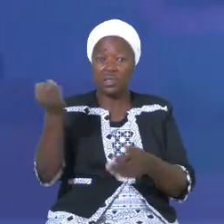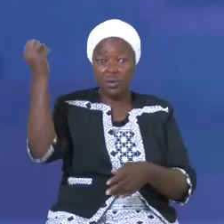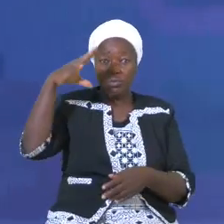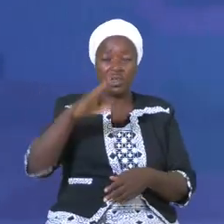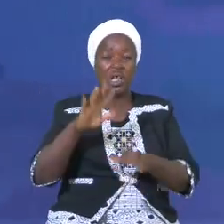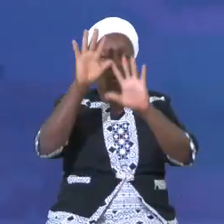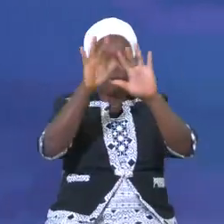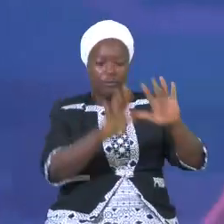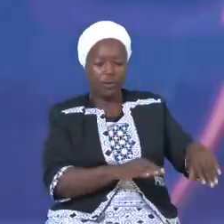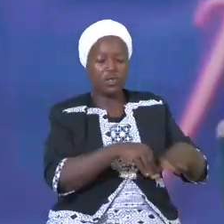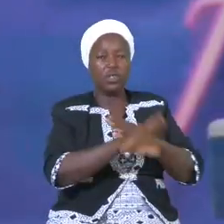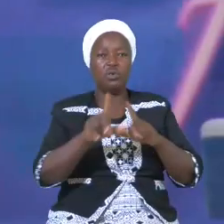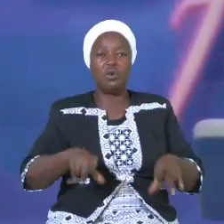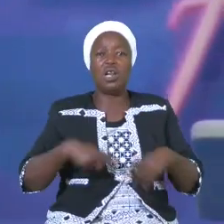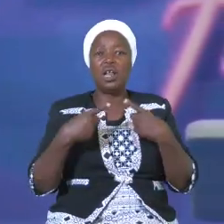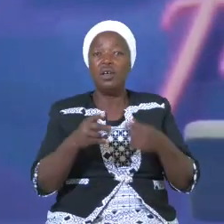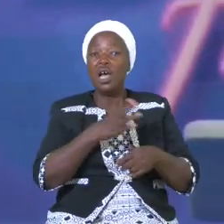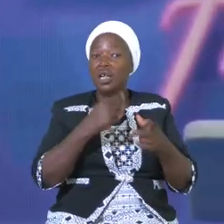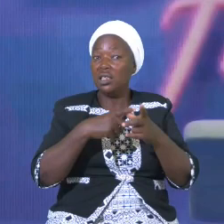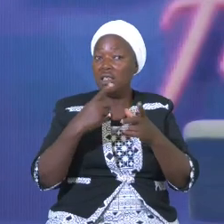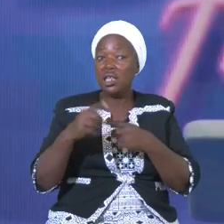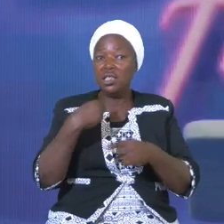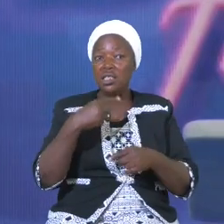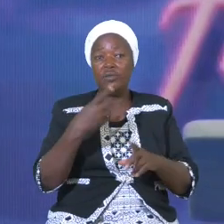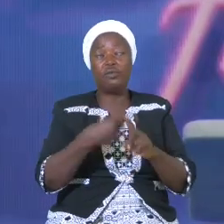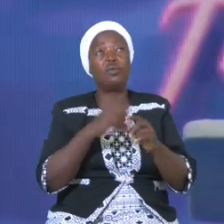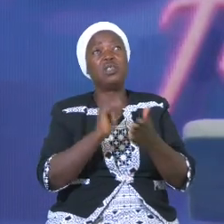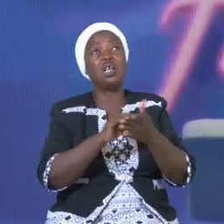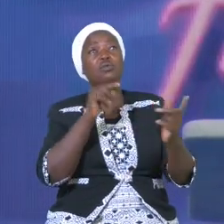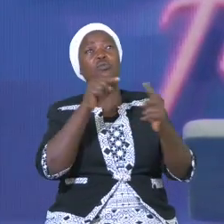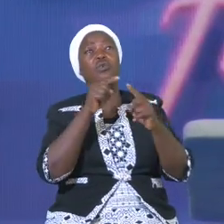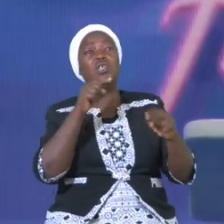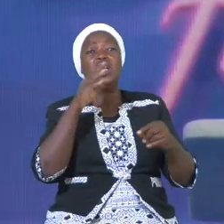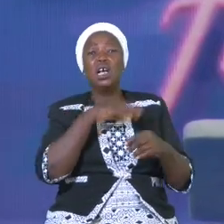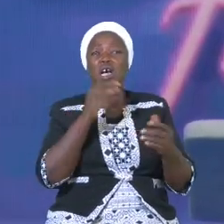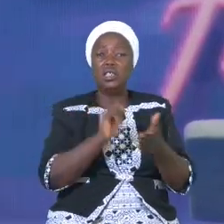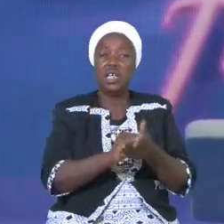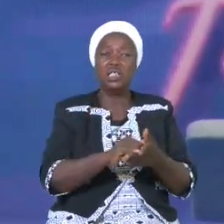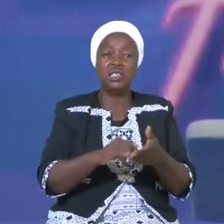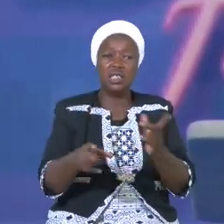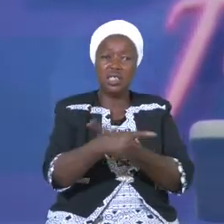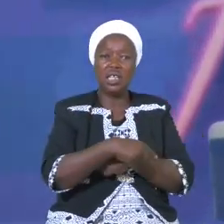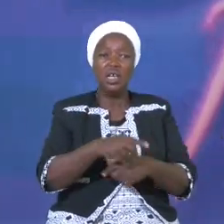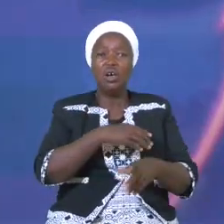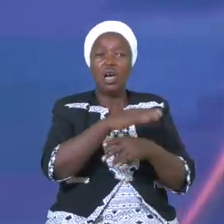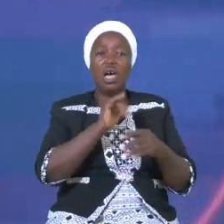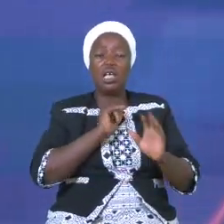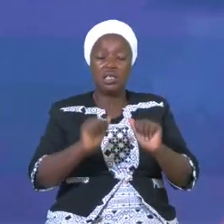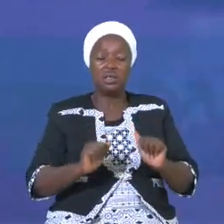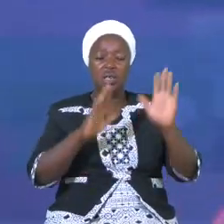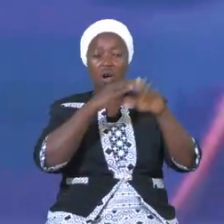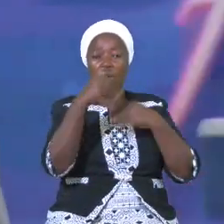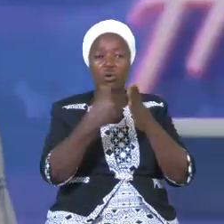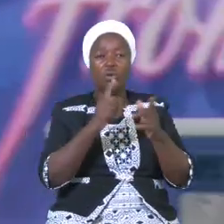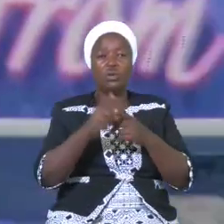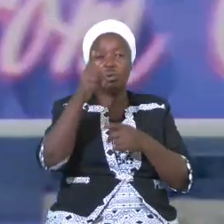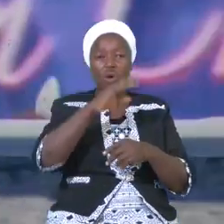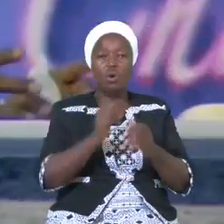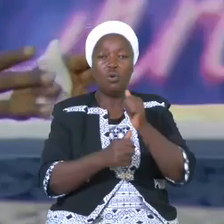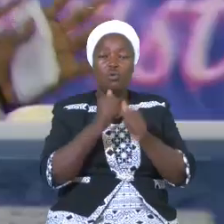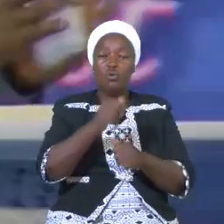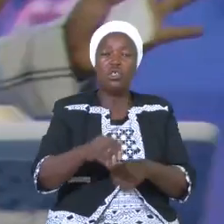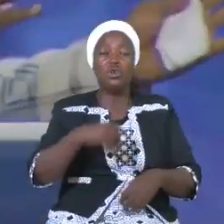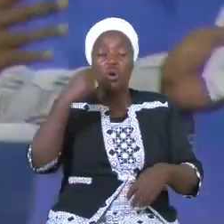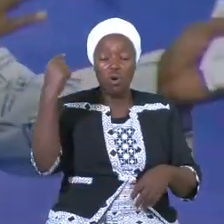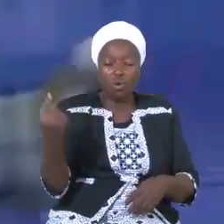into your life and then you see from that point on thanks be unto god which always always